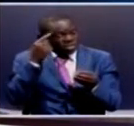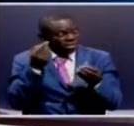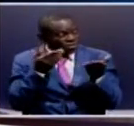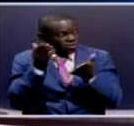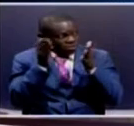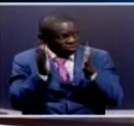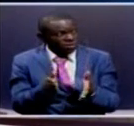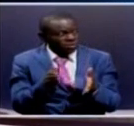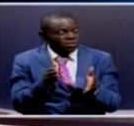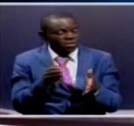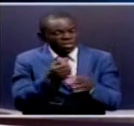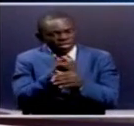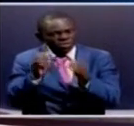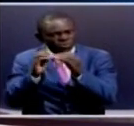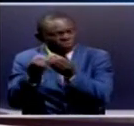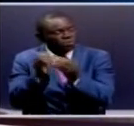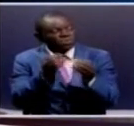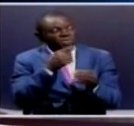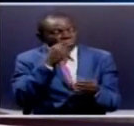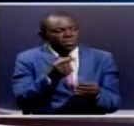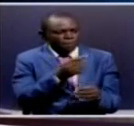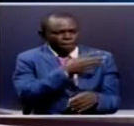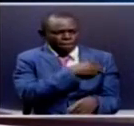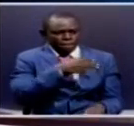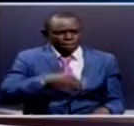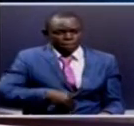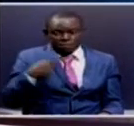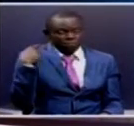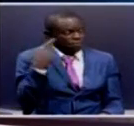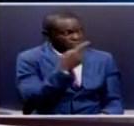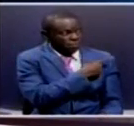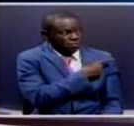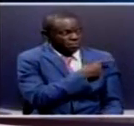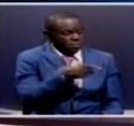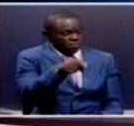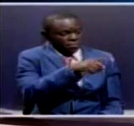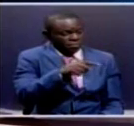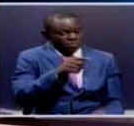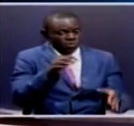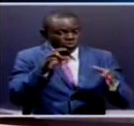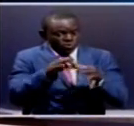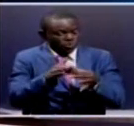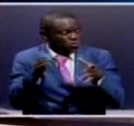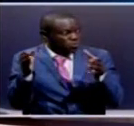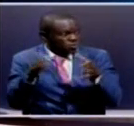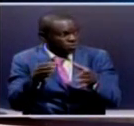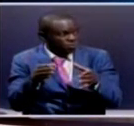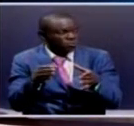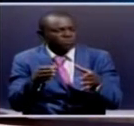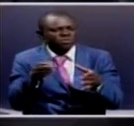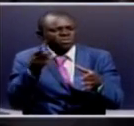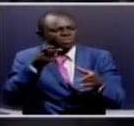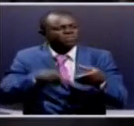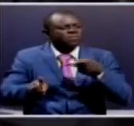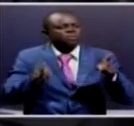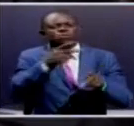go to parliament and still debate and deal with the document that will come from the forum. I actually laughed. I was at the